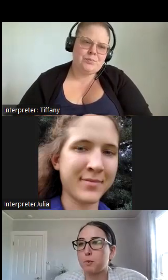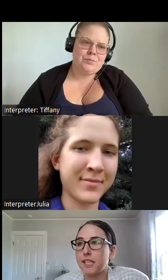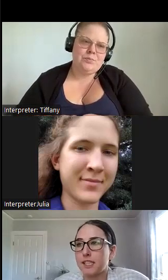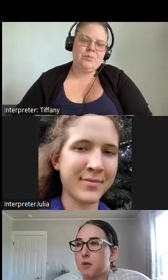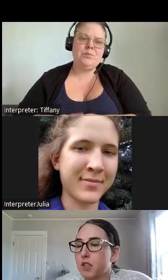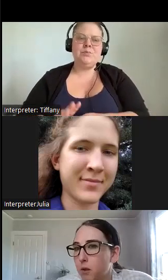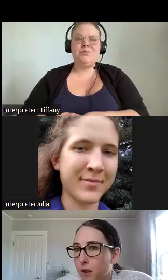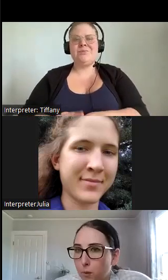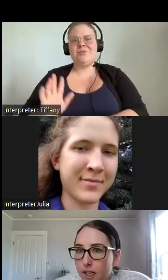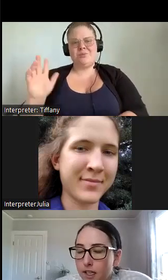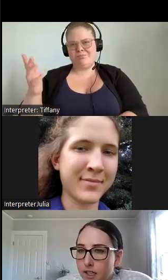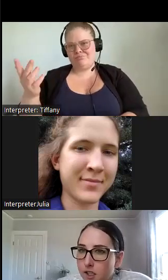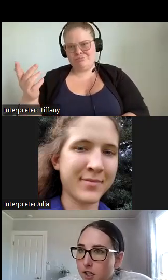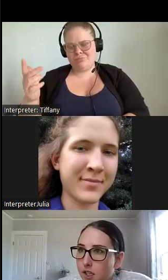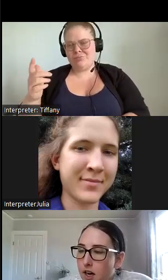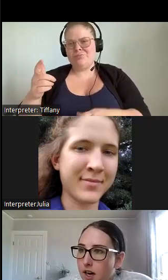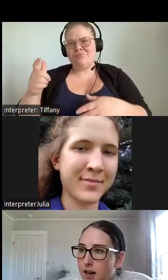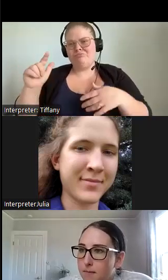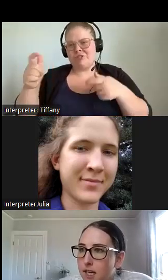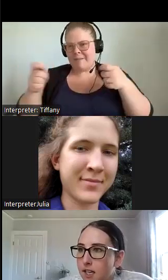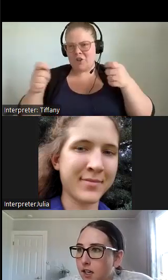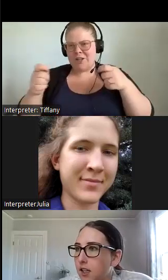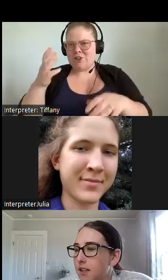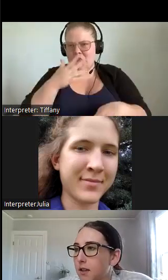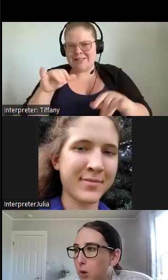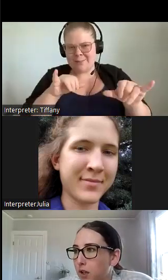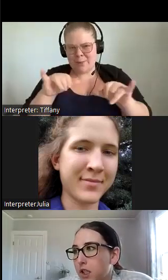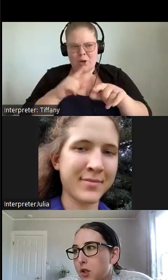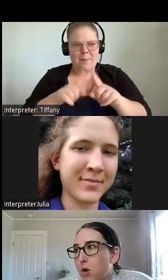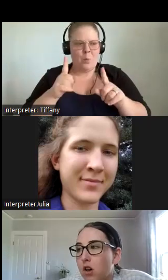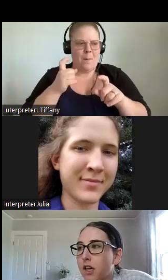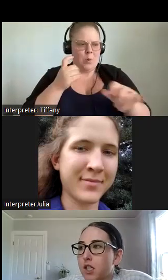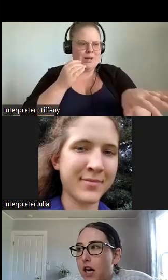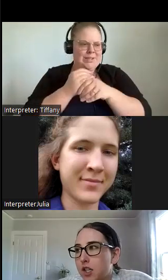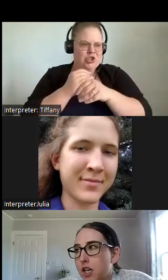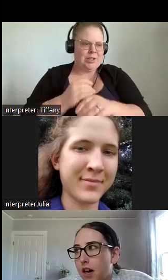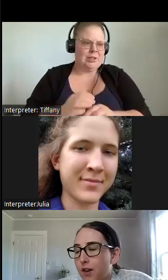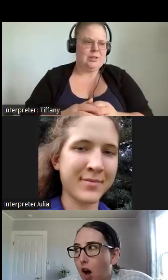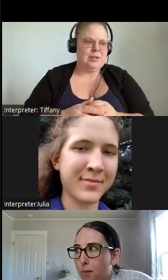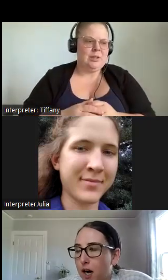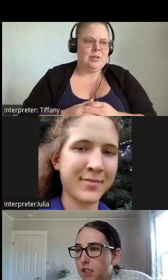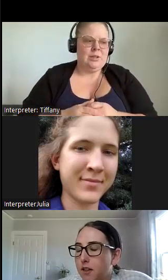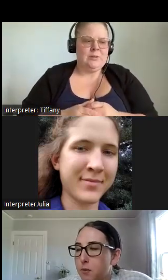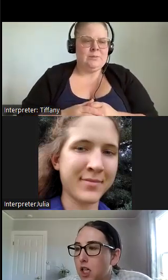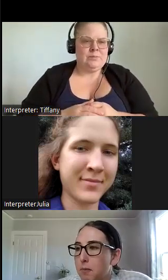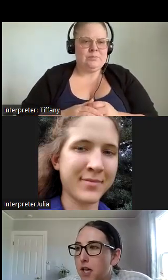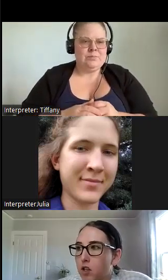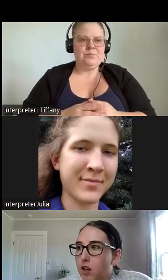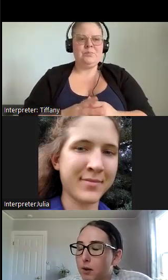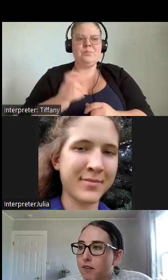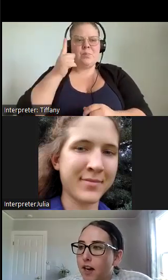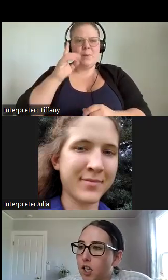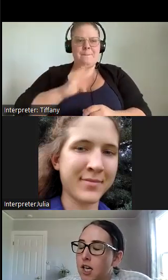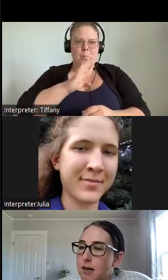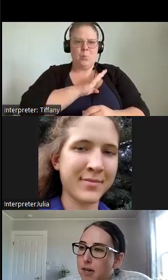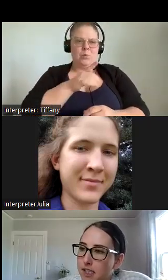Governance looks really similar, with one addition here, that the board and control and direction of the comprehensive community behavioral